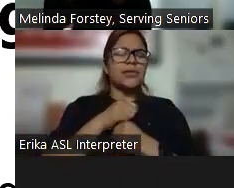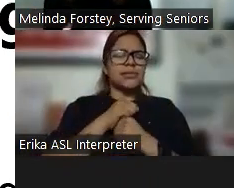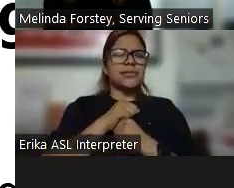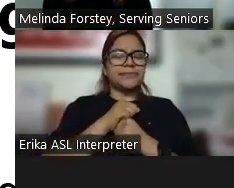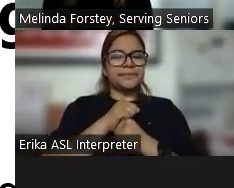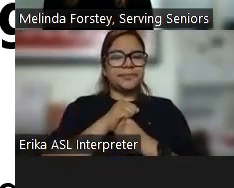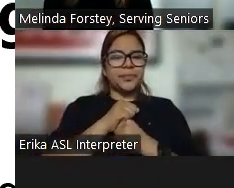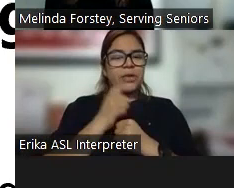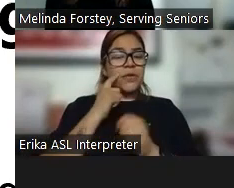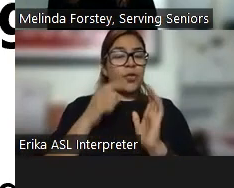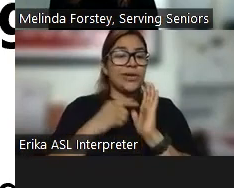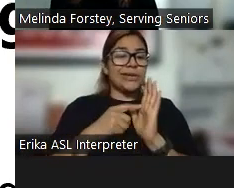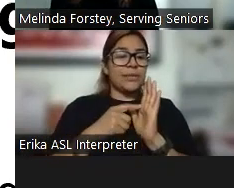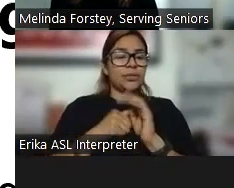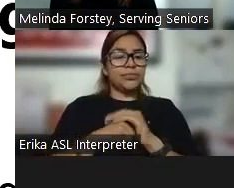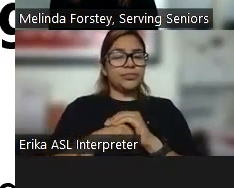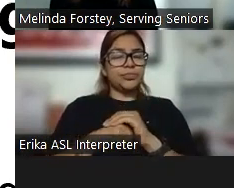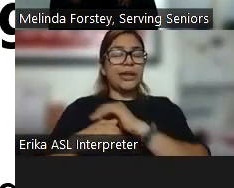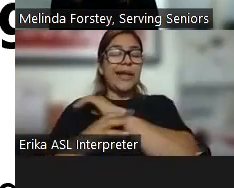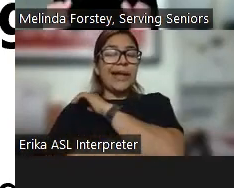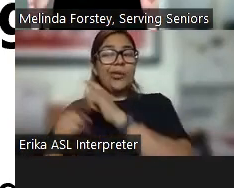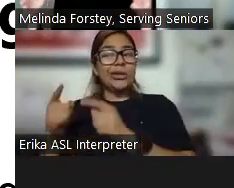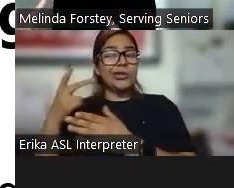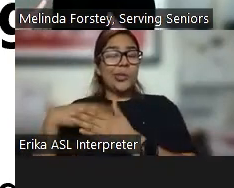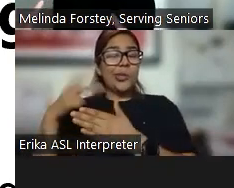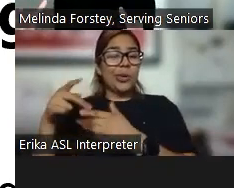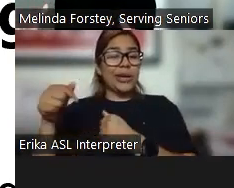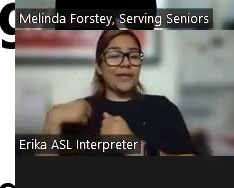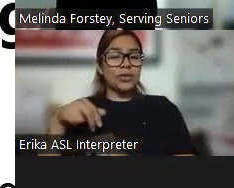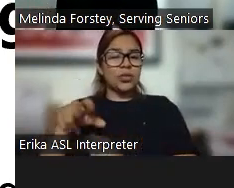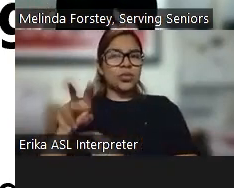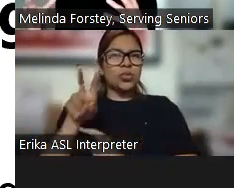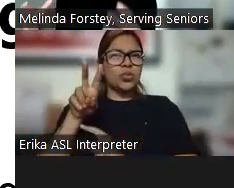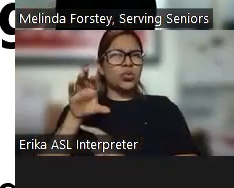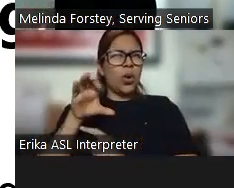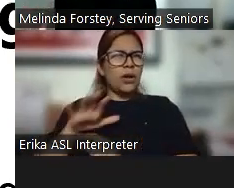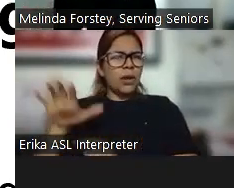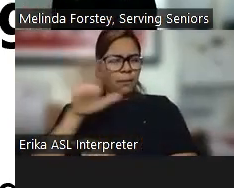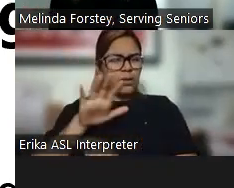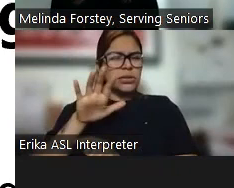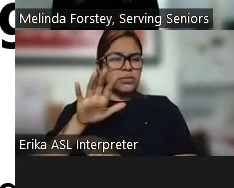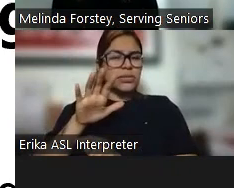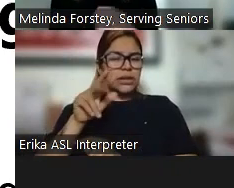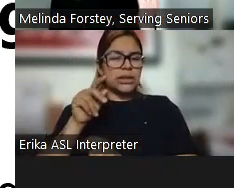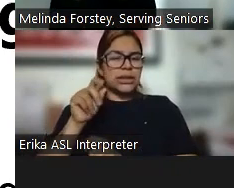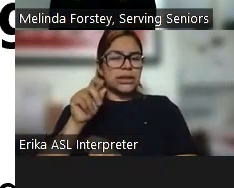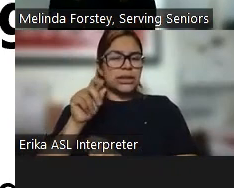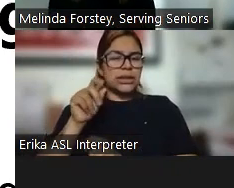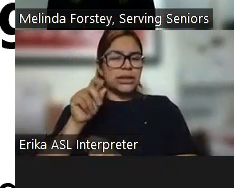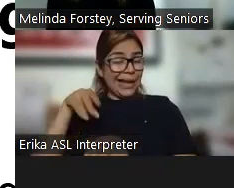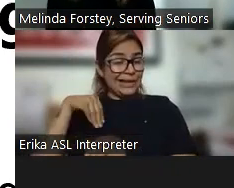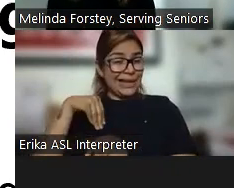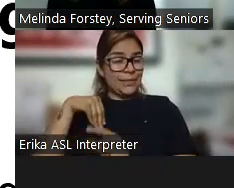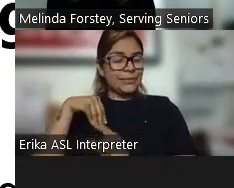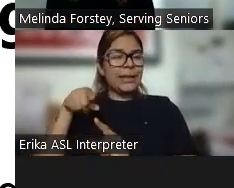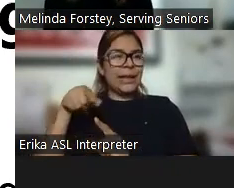For example, the county program has about 200 slots available for the program, which launched last